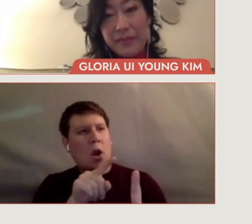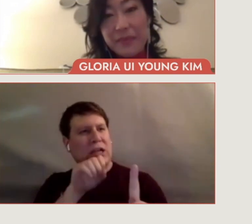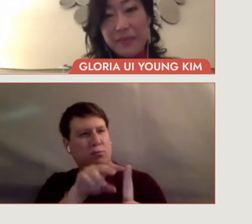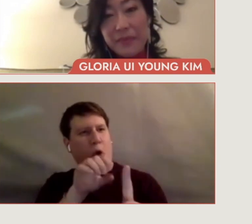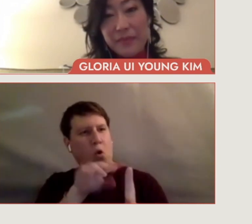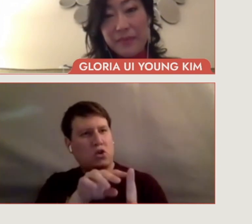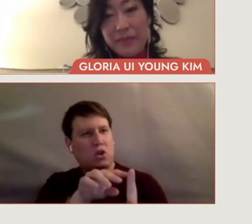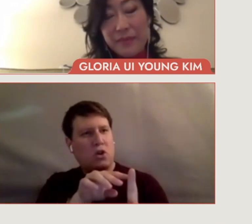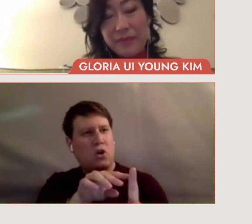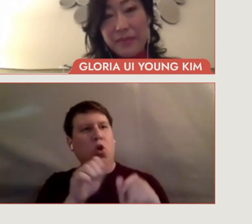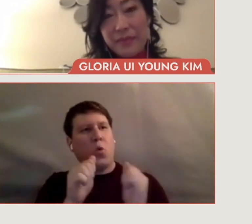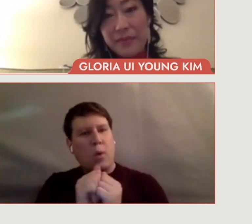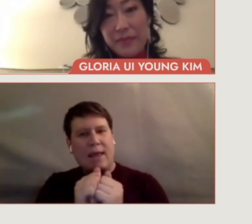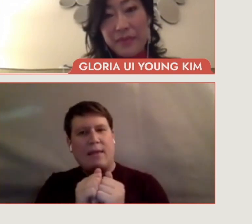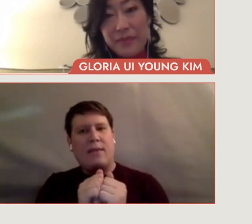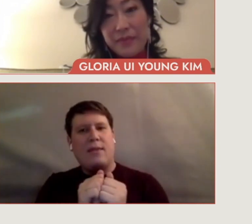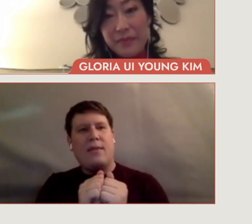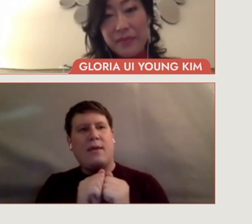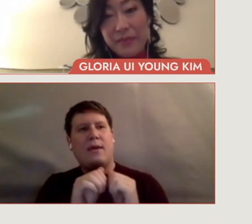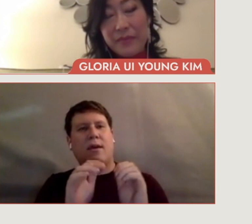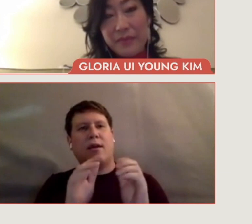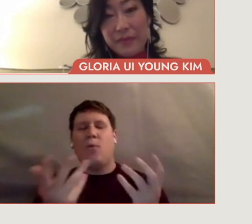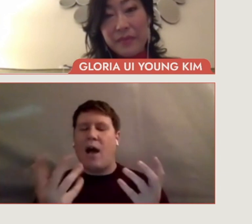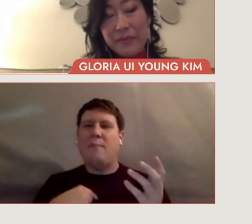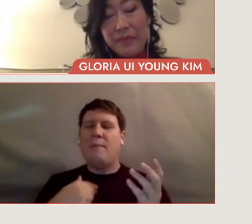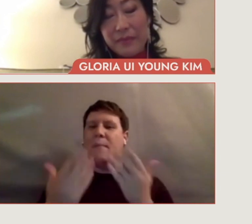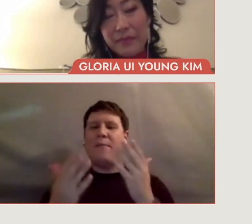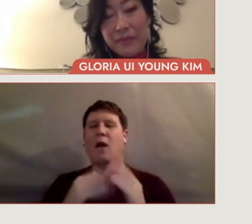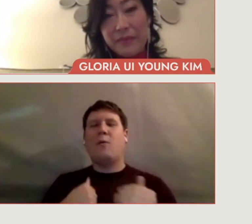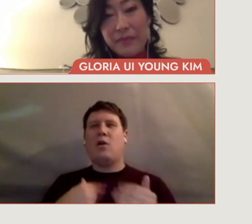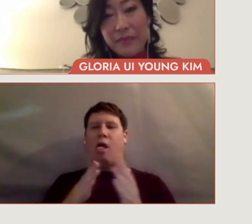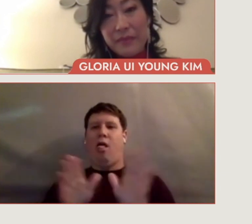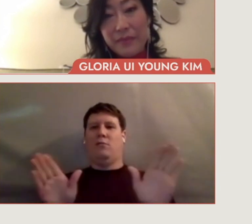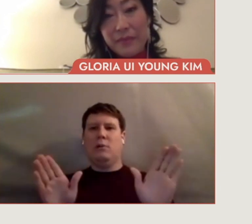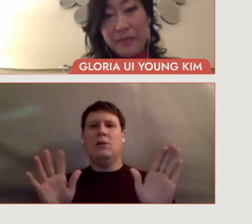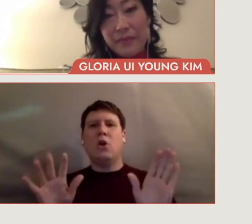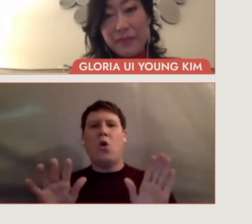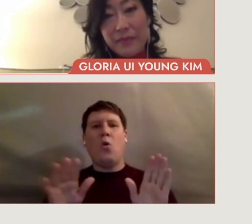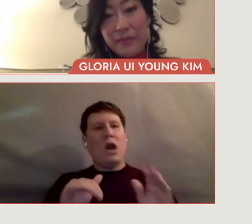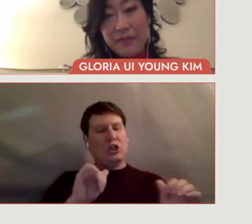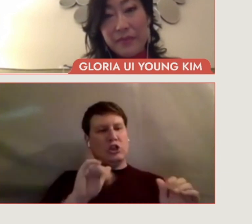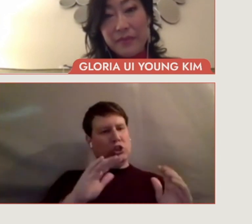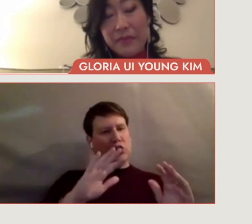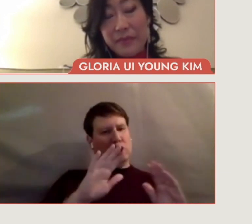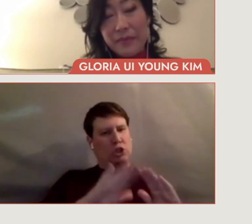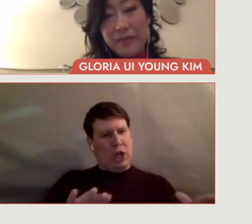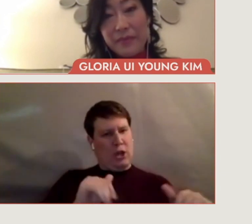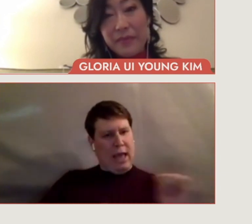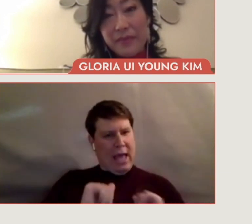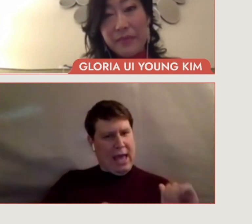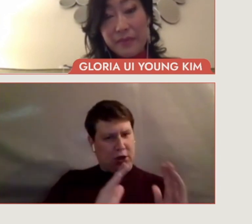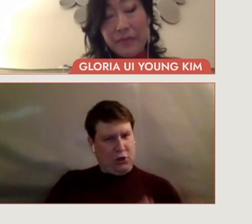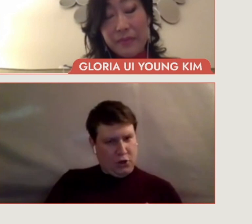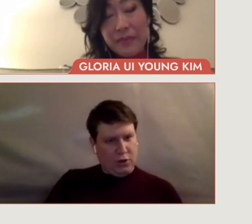maybe that's a broader thing when you're working with young actors, how do you and also we've talked about this before,